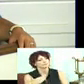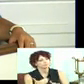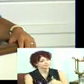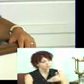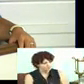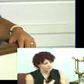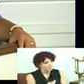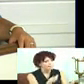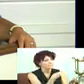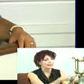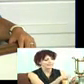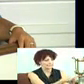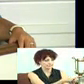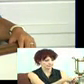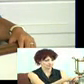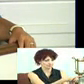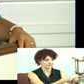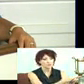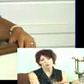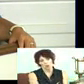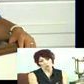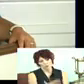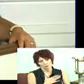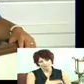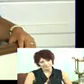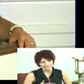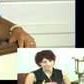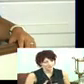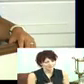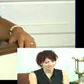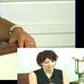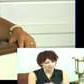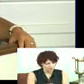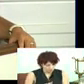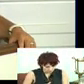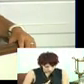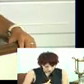and money. So please give generously. Thank you.